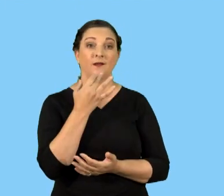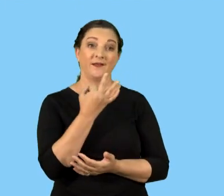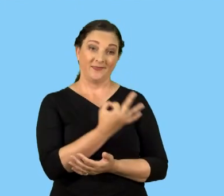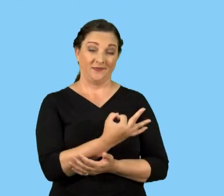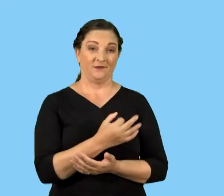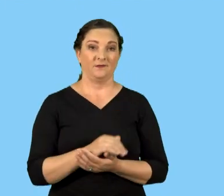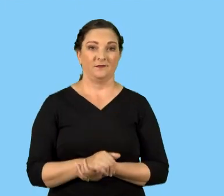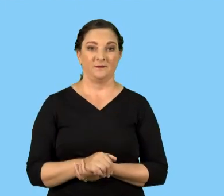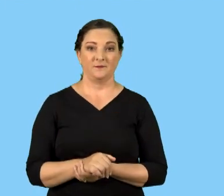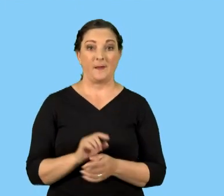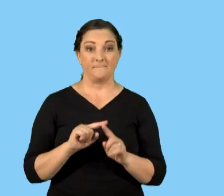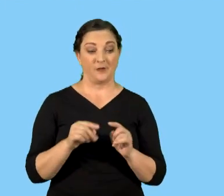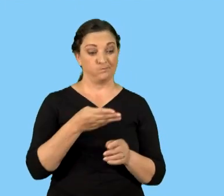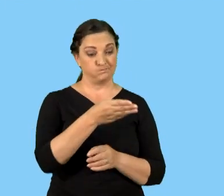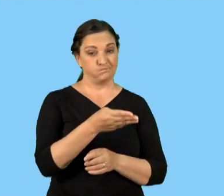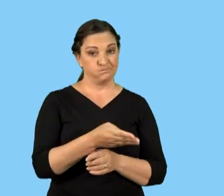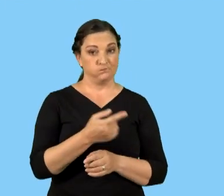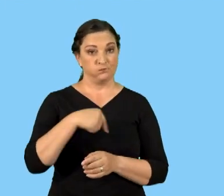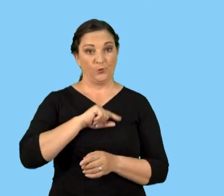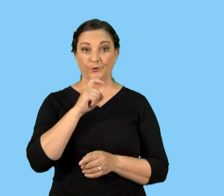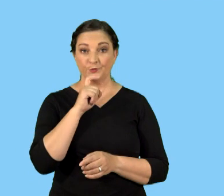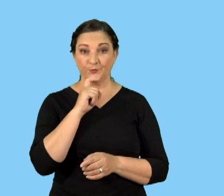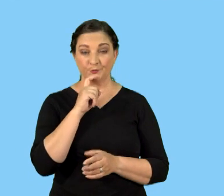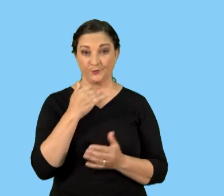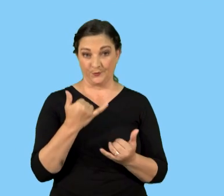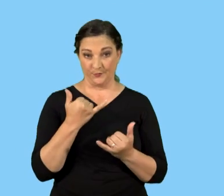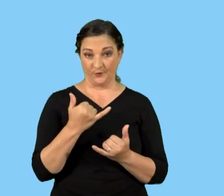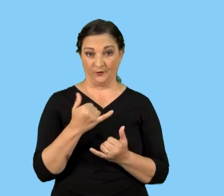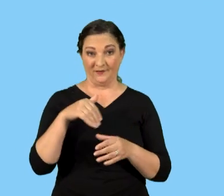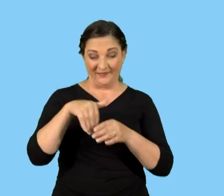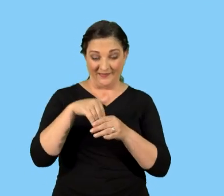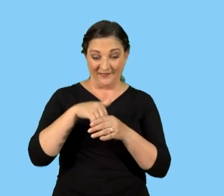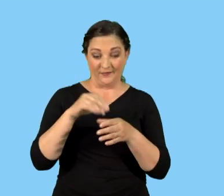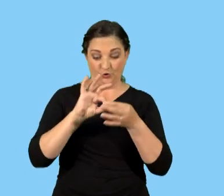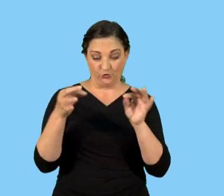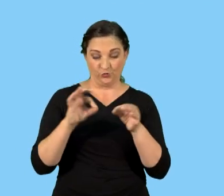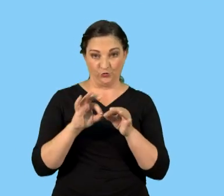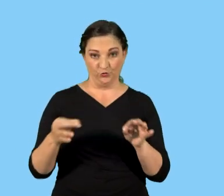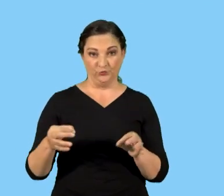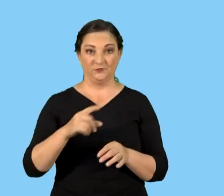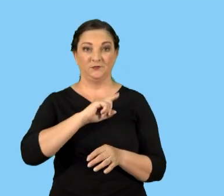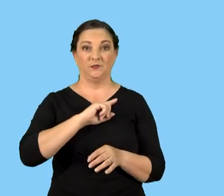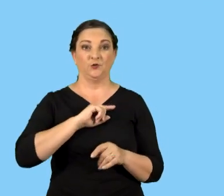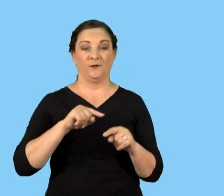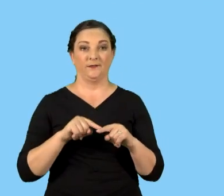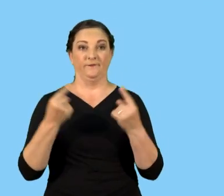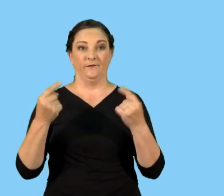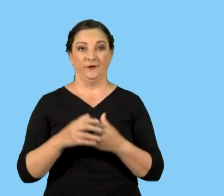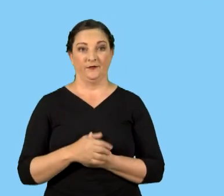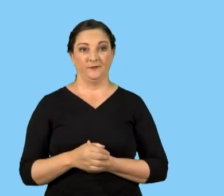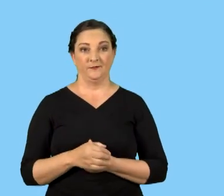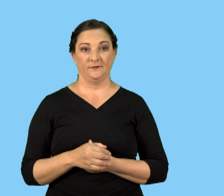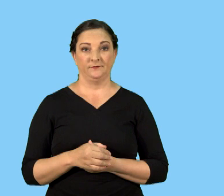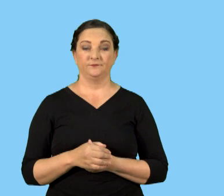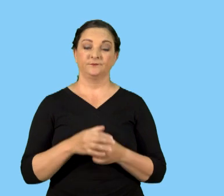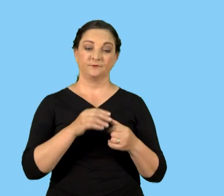iron 3. So therefore, that iron that we have used in these two equations is different from each